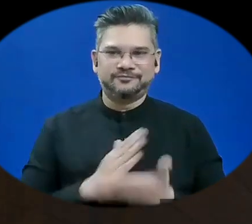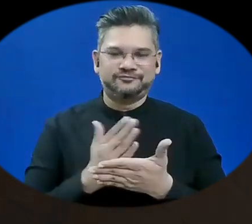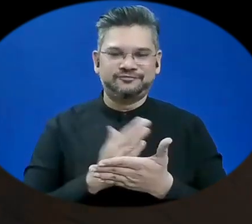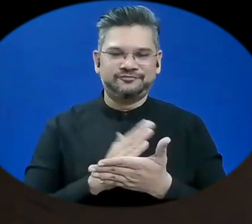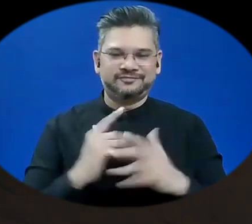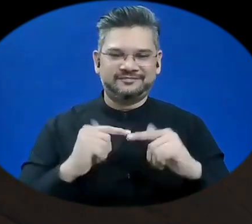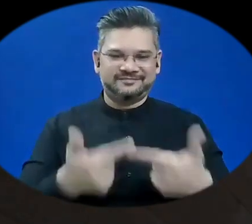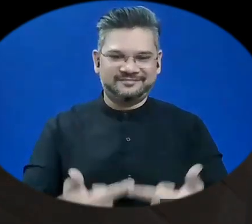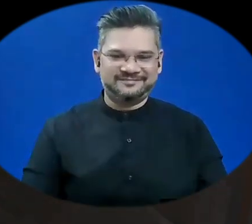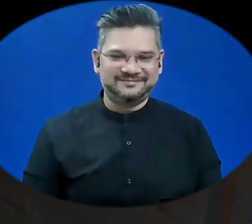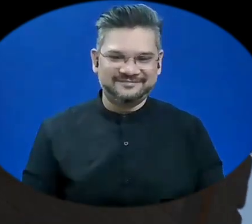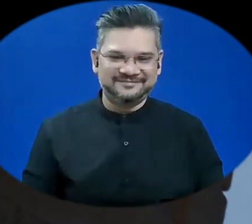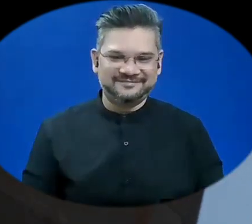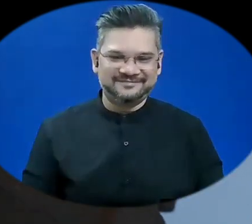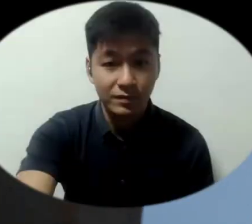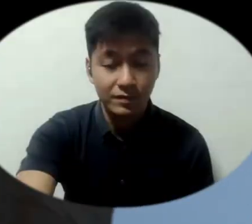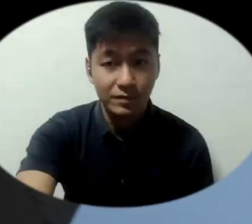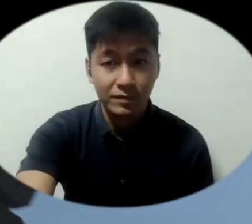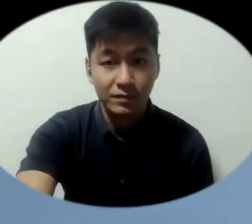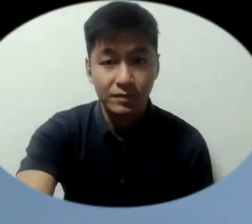Use your voice.